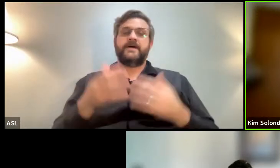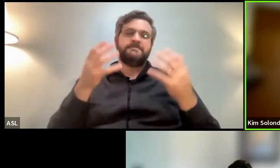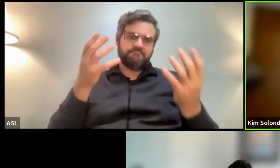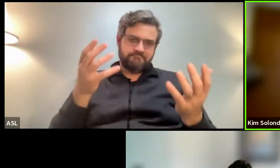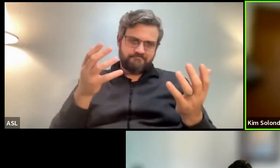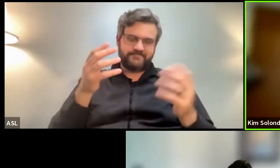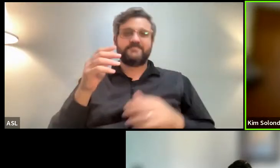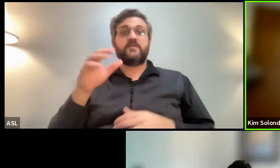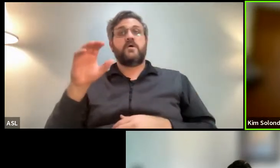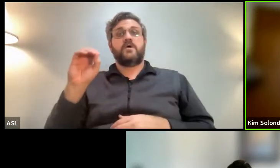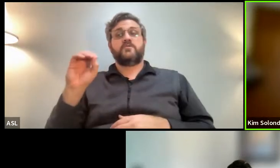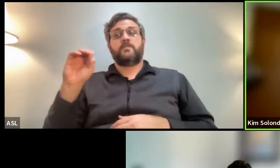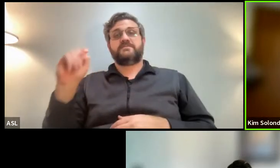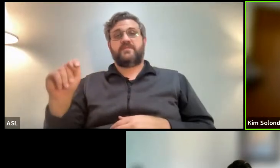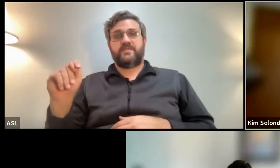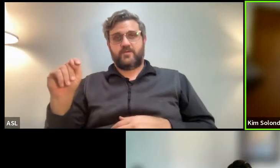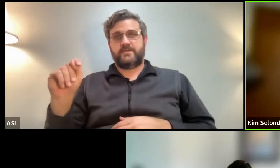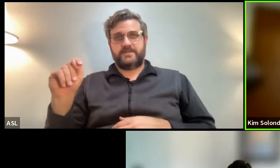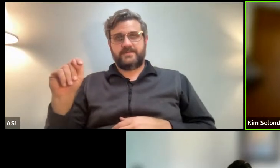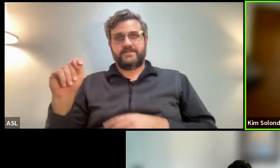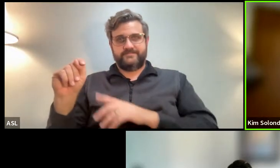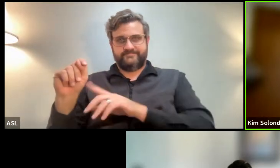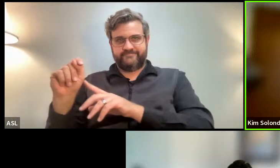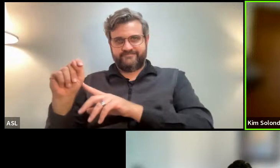So occupational therapy